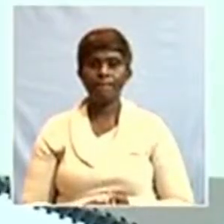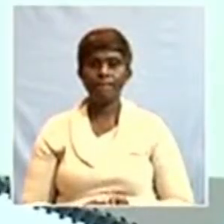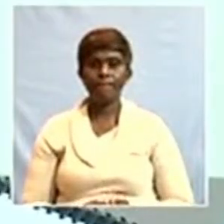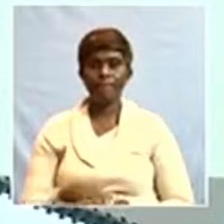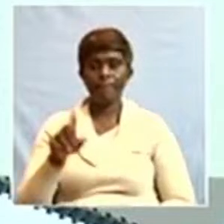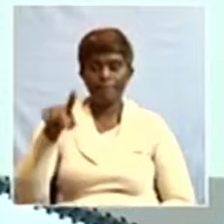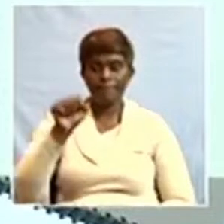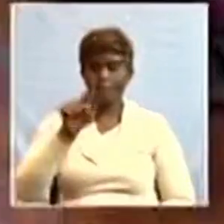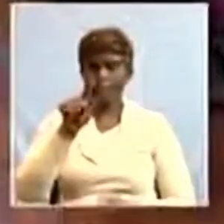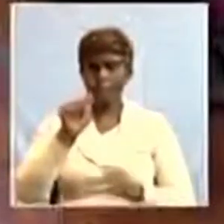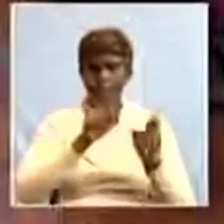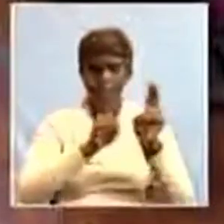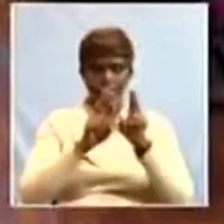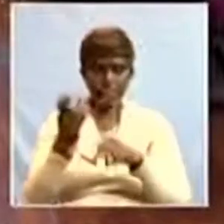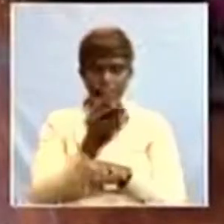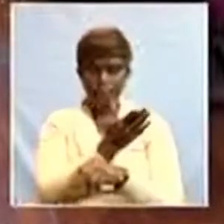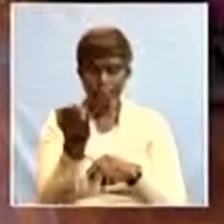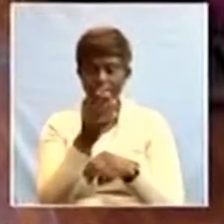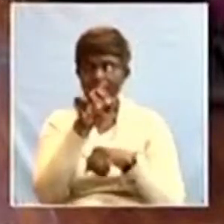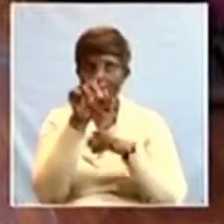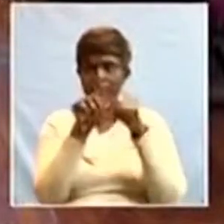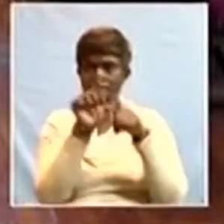yes, we can respond to questions?